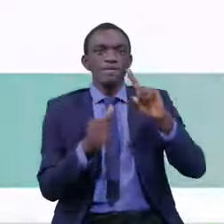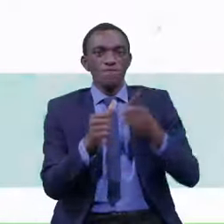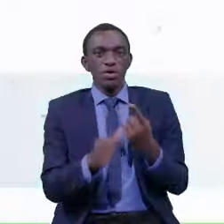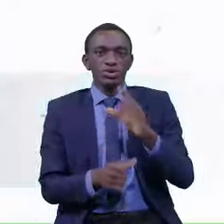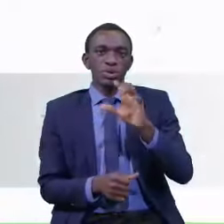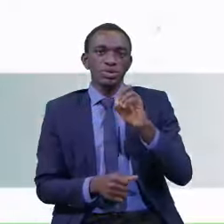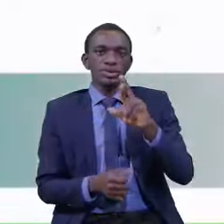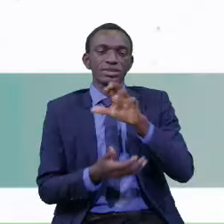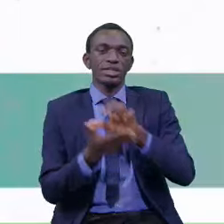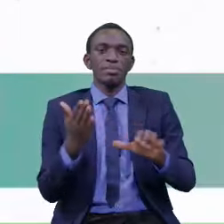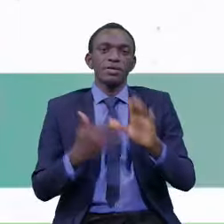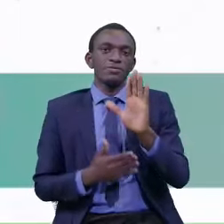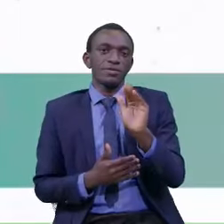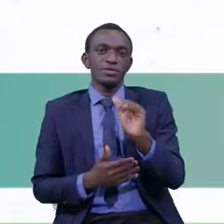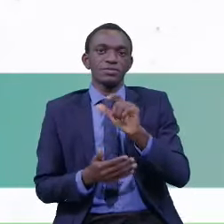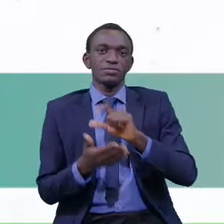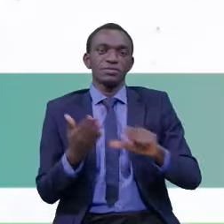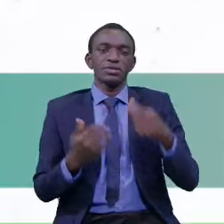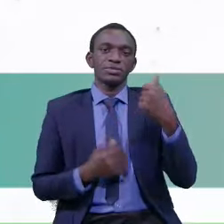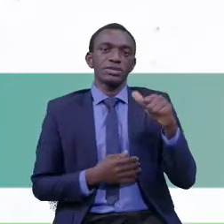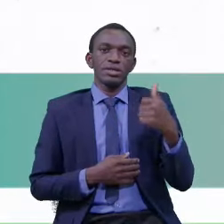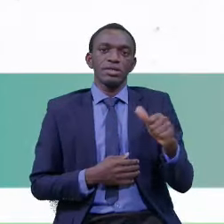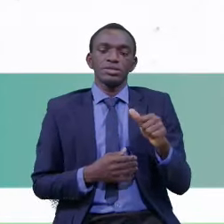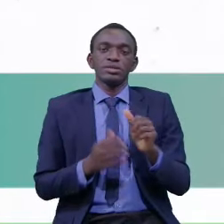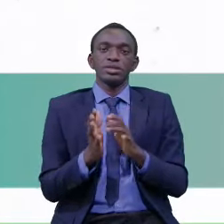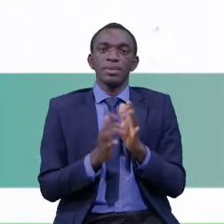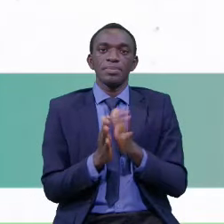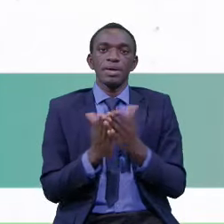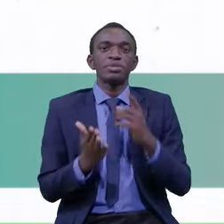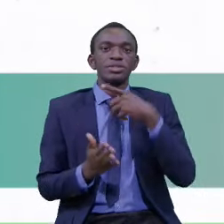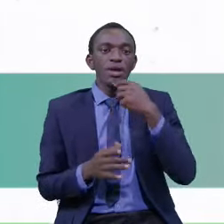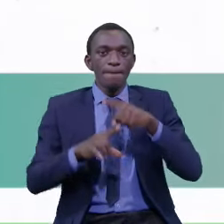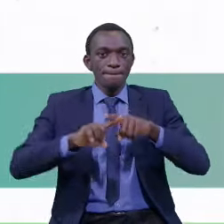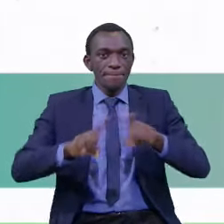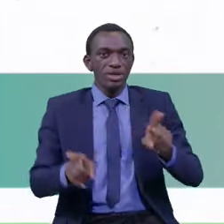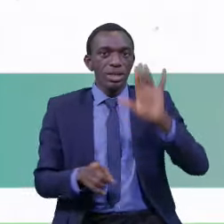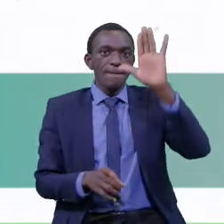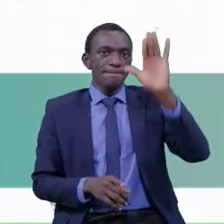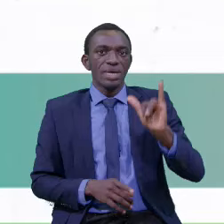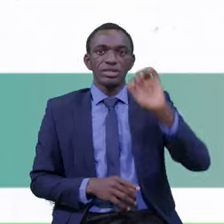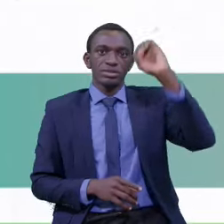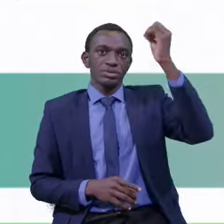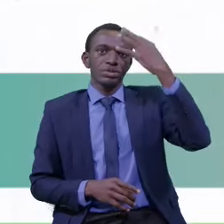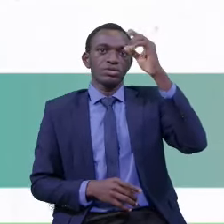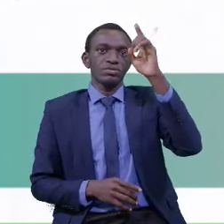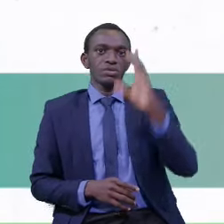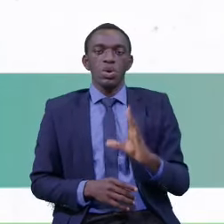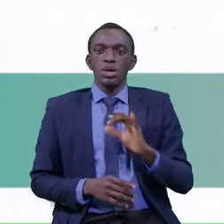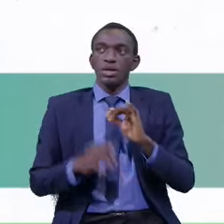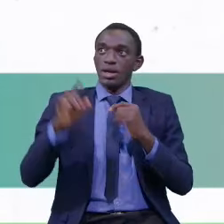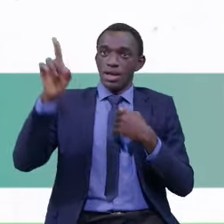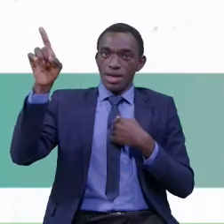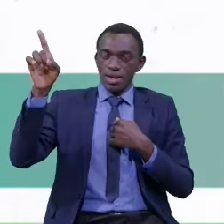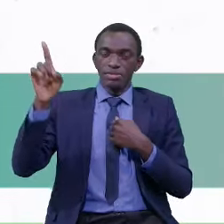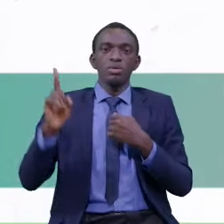10. But by the grace of God, I am what I am.